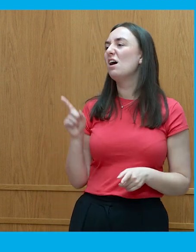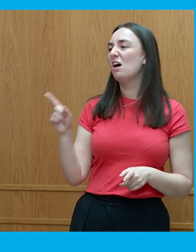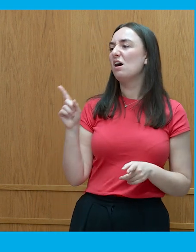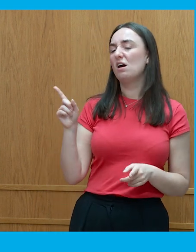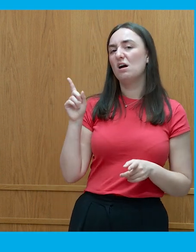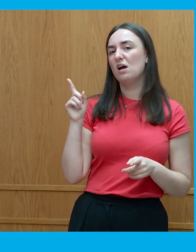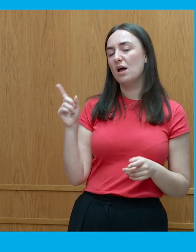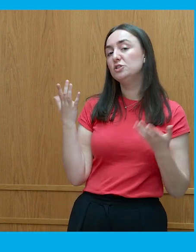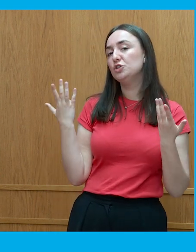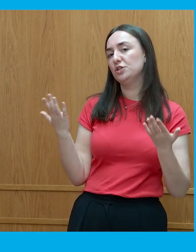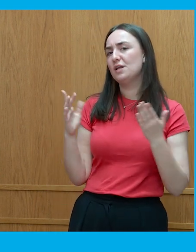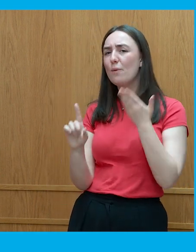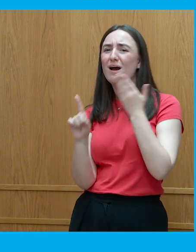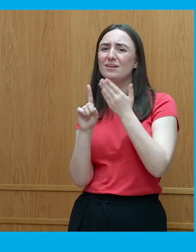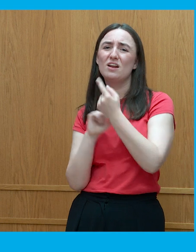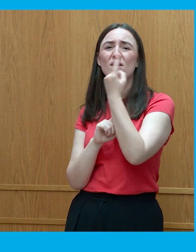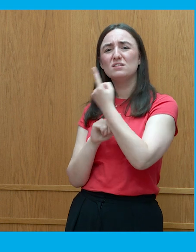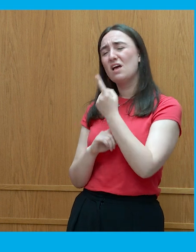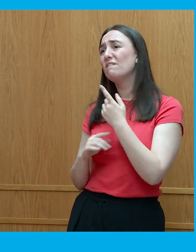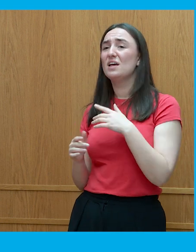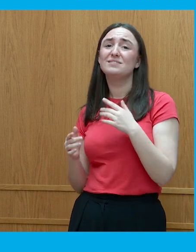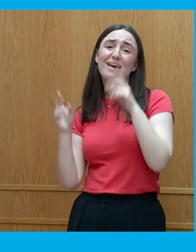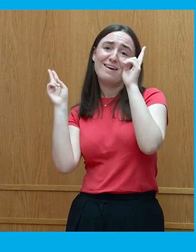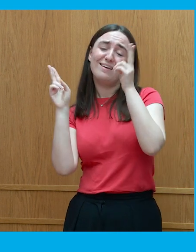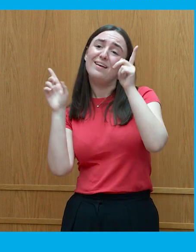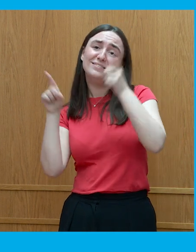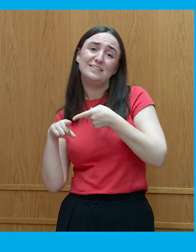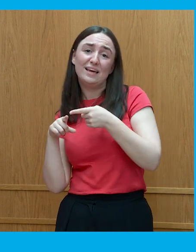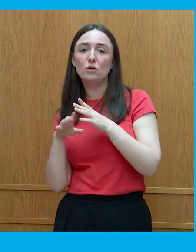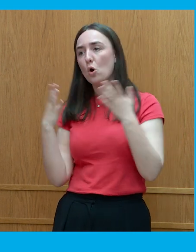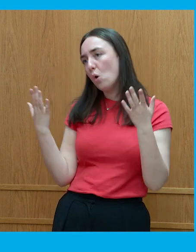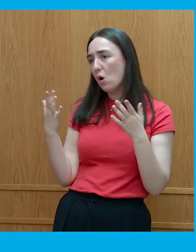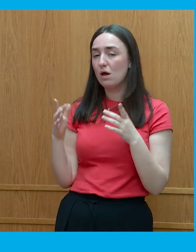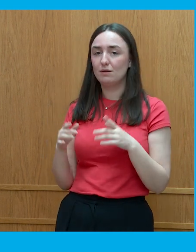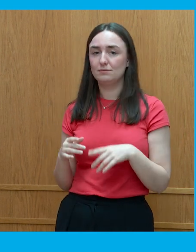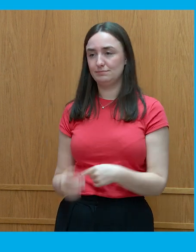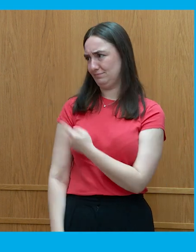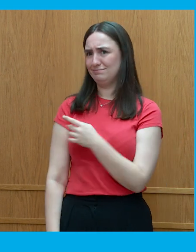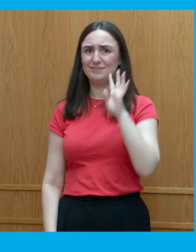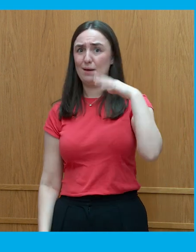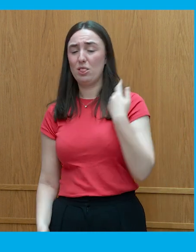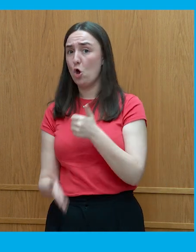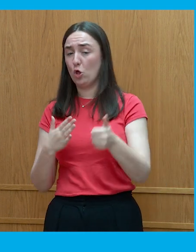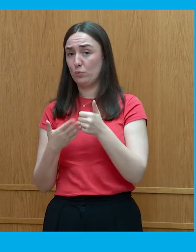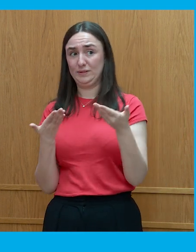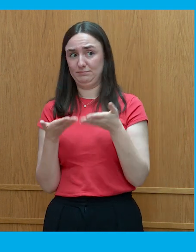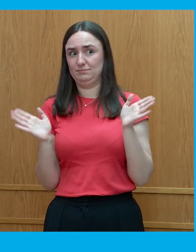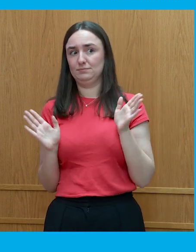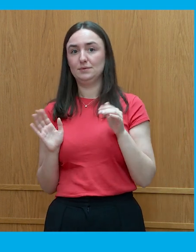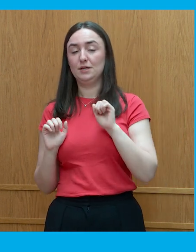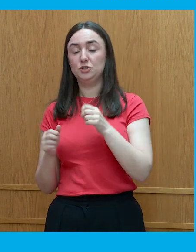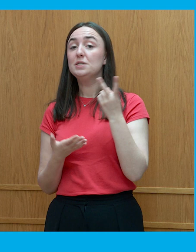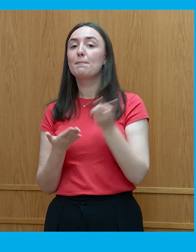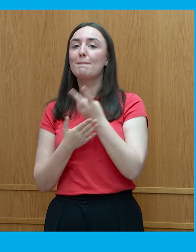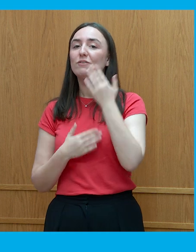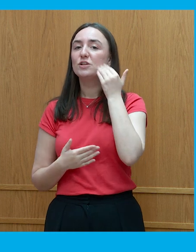she's now identifying as Indian, I think, or she was not identified. I mean, Kamala Harris has always been very open about her biracial